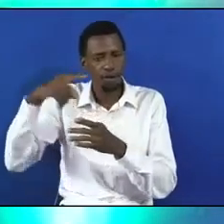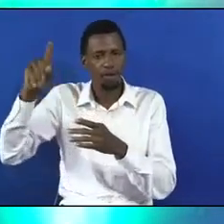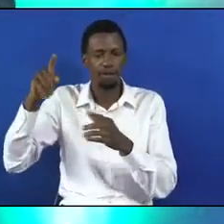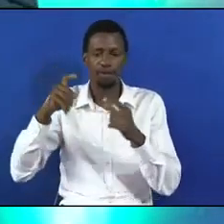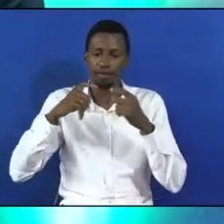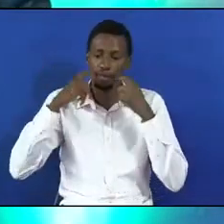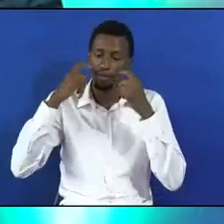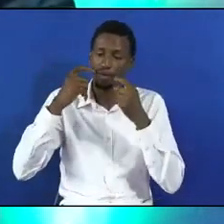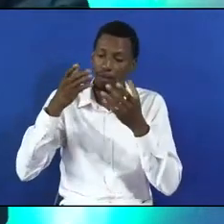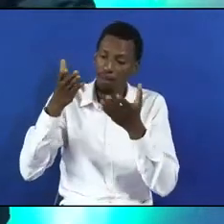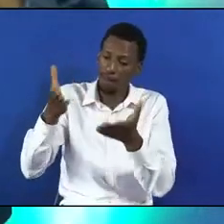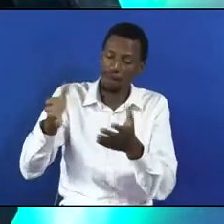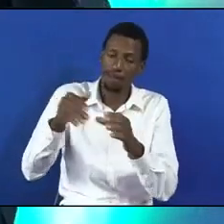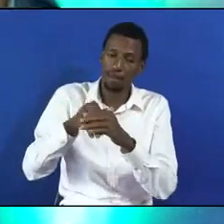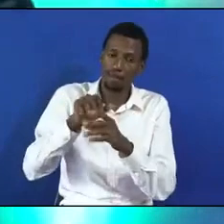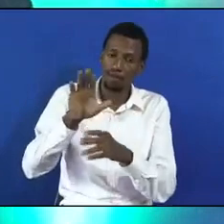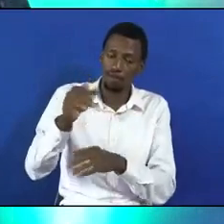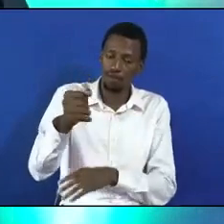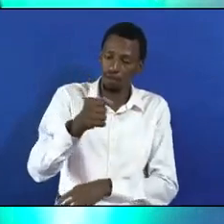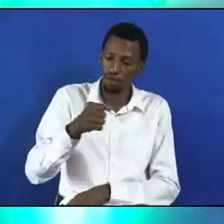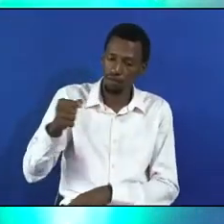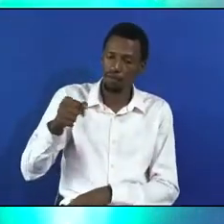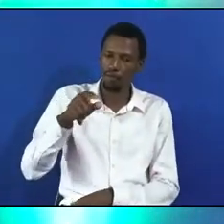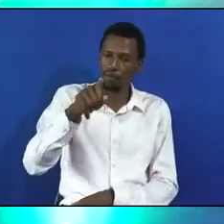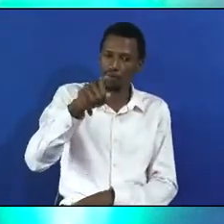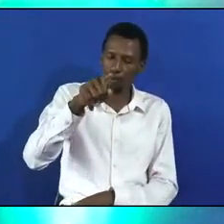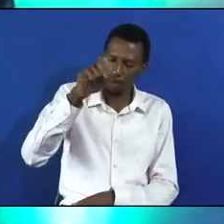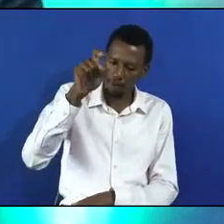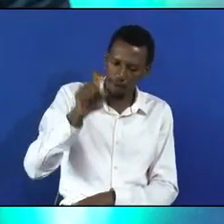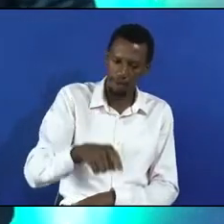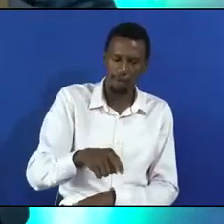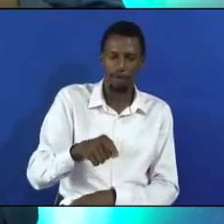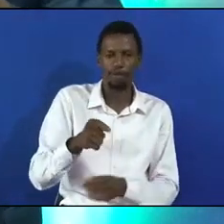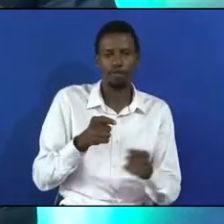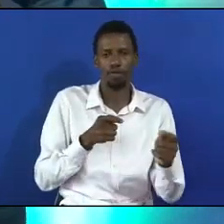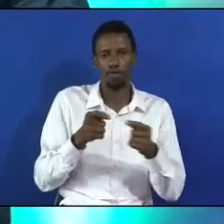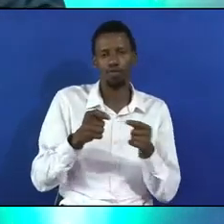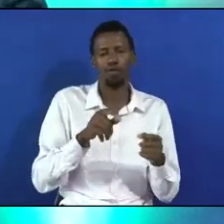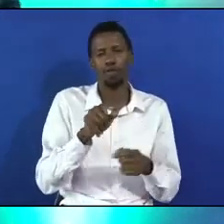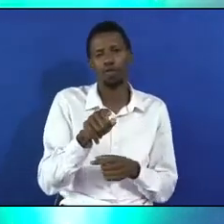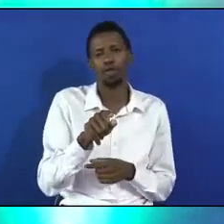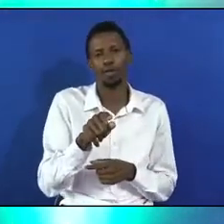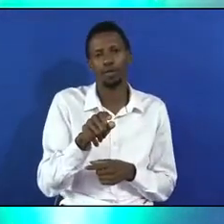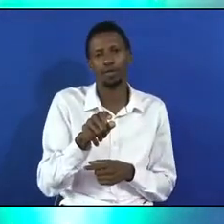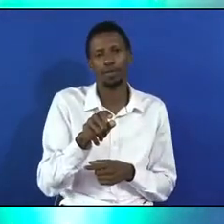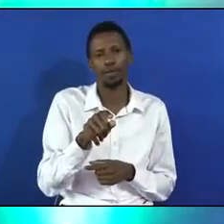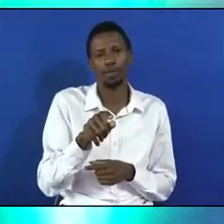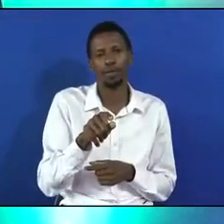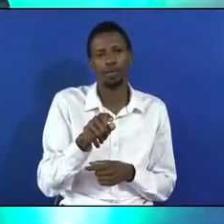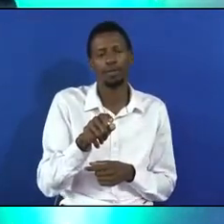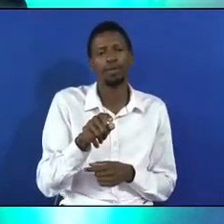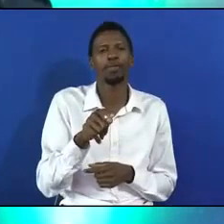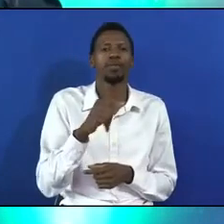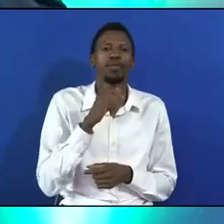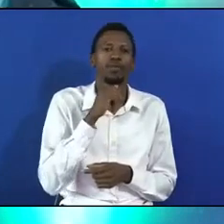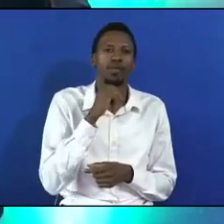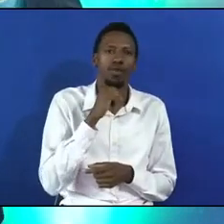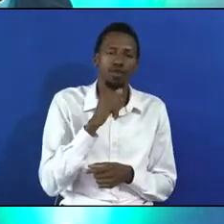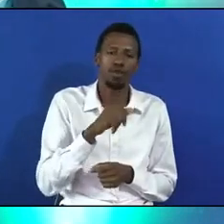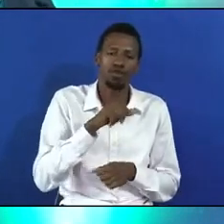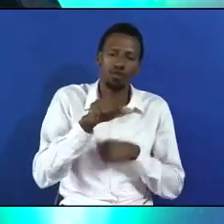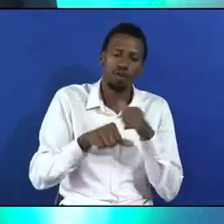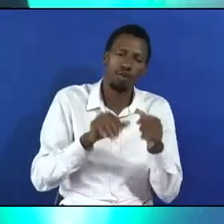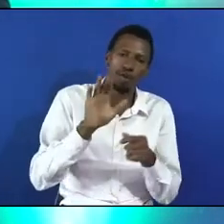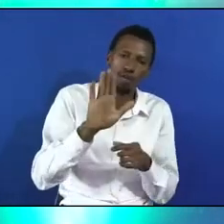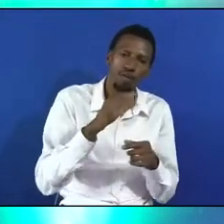It desires to have you, but you must master it. Saying in essence that it is not about